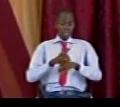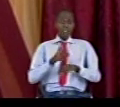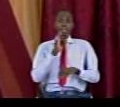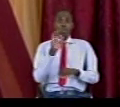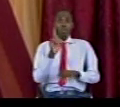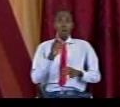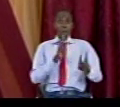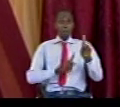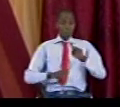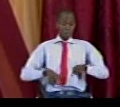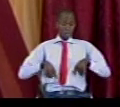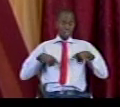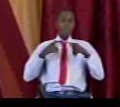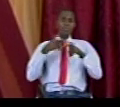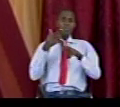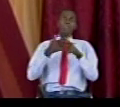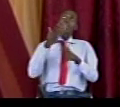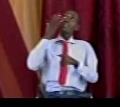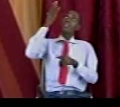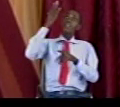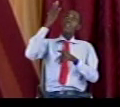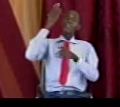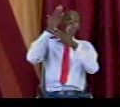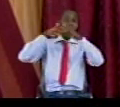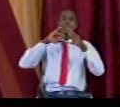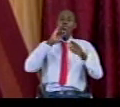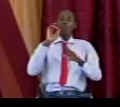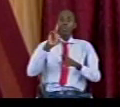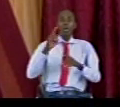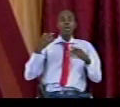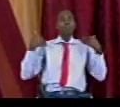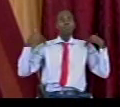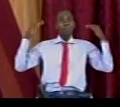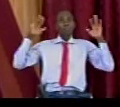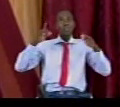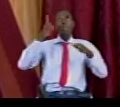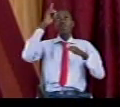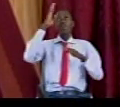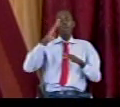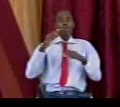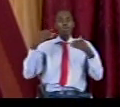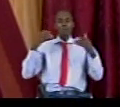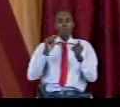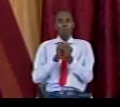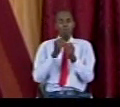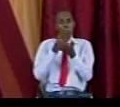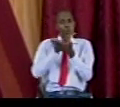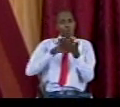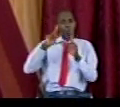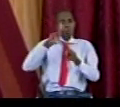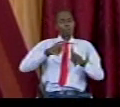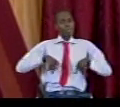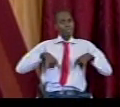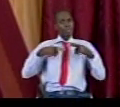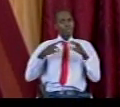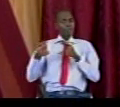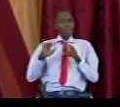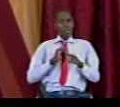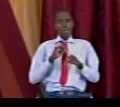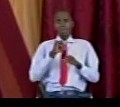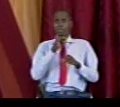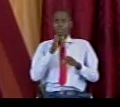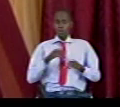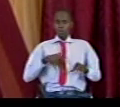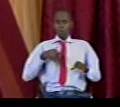a place where God and the angels and the saints, where they live. It says, do not I feel heaven and earth, says